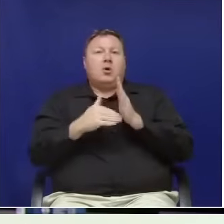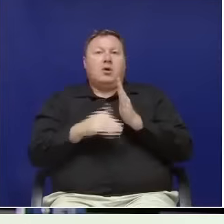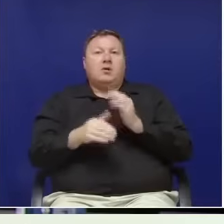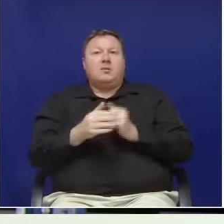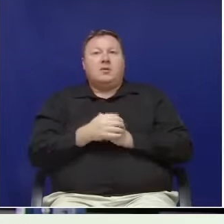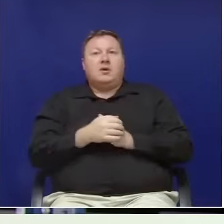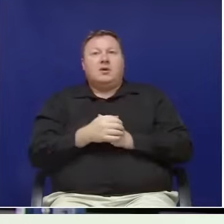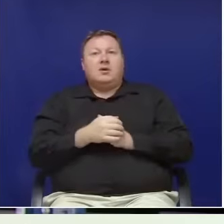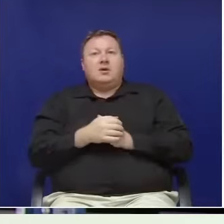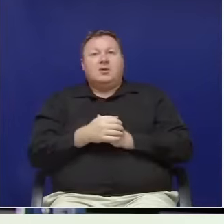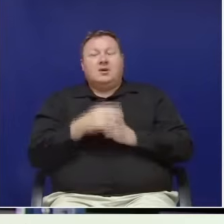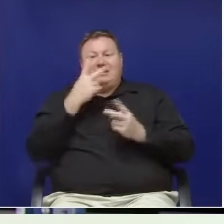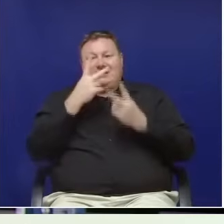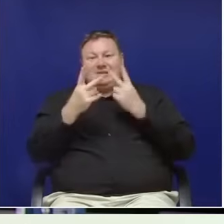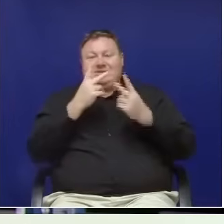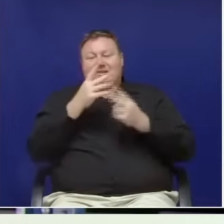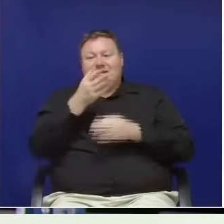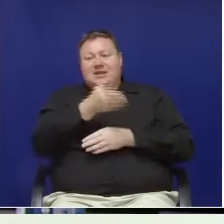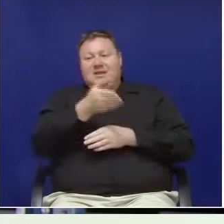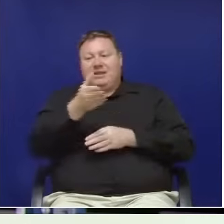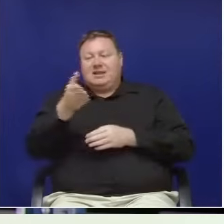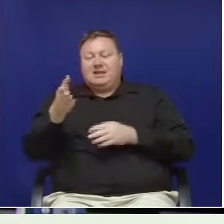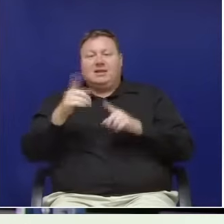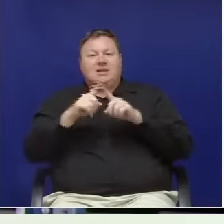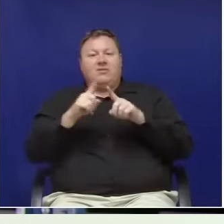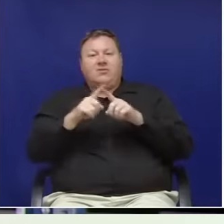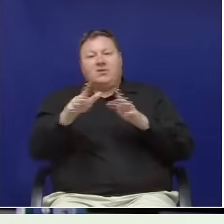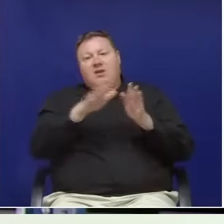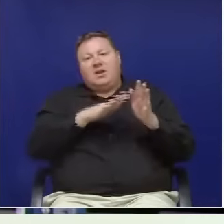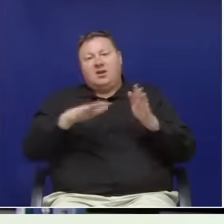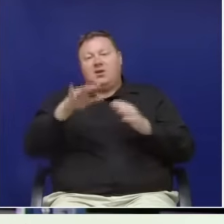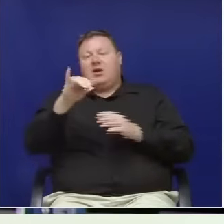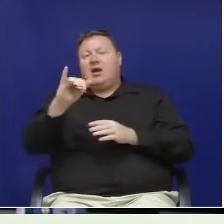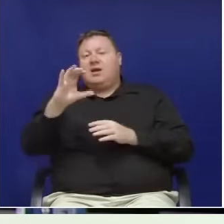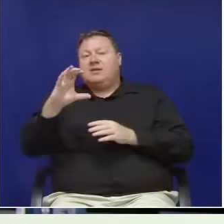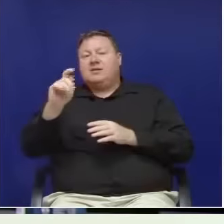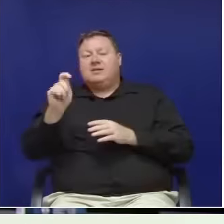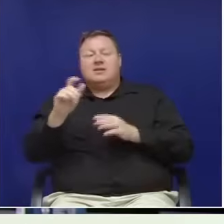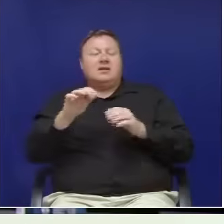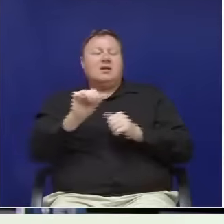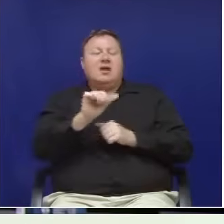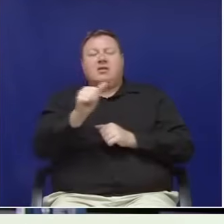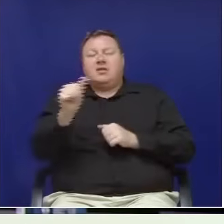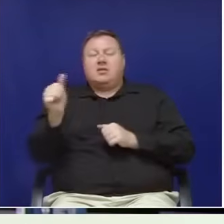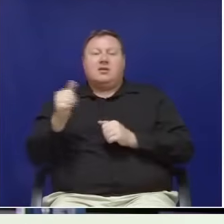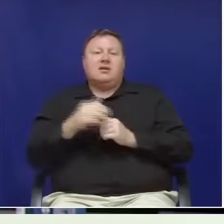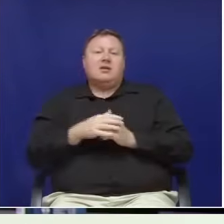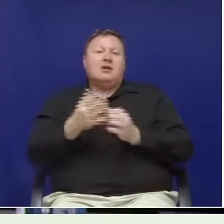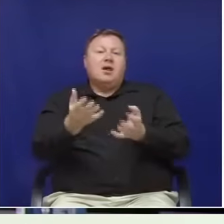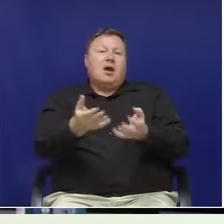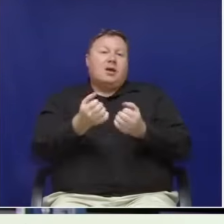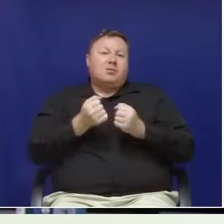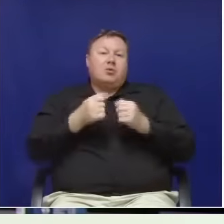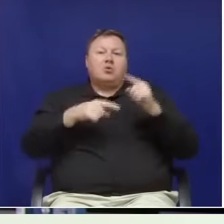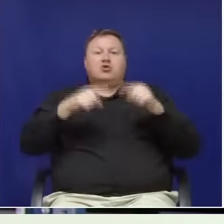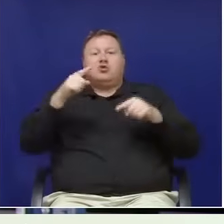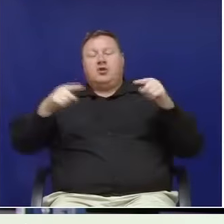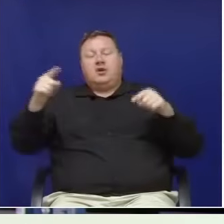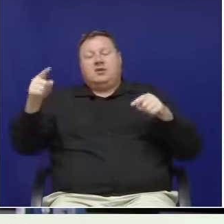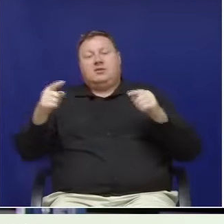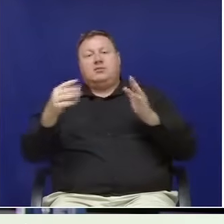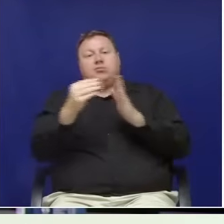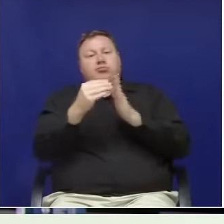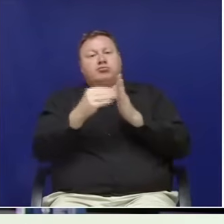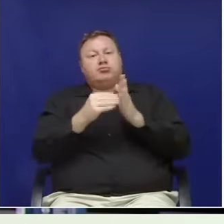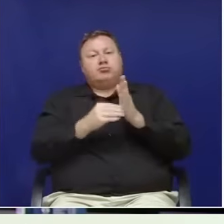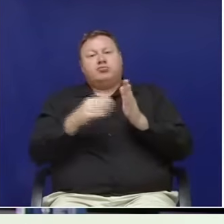we do even have that in various areas, whether it's ICT and others, and the absorption rate in those areas, yes, I acknowledge, they are